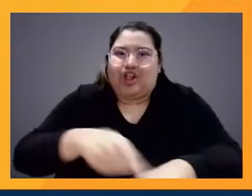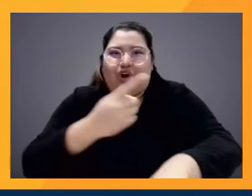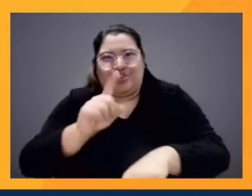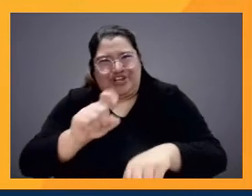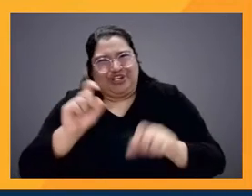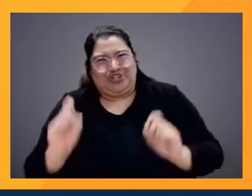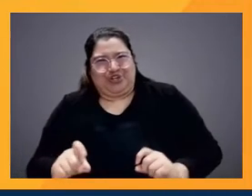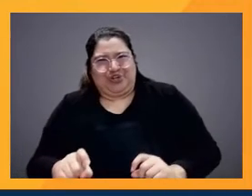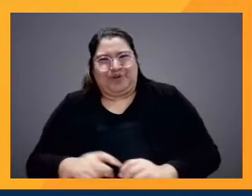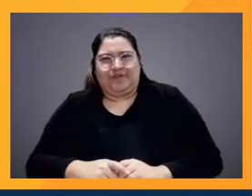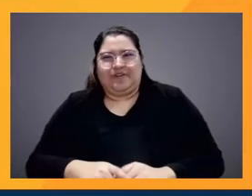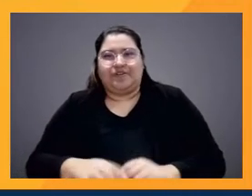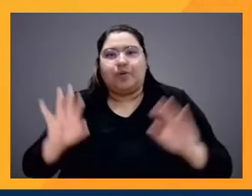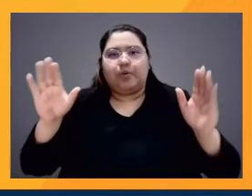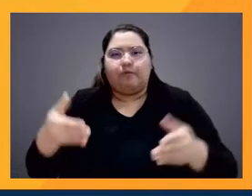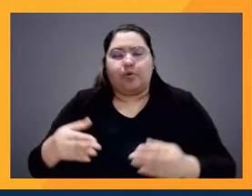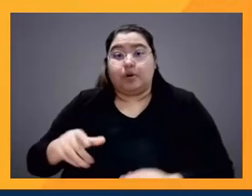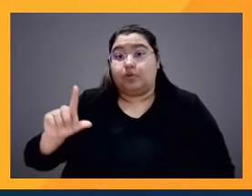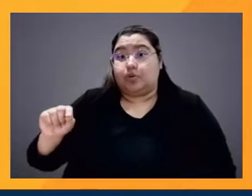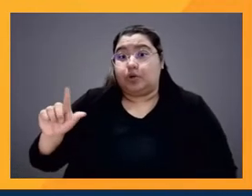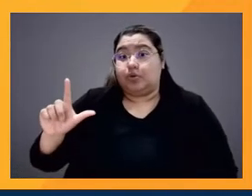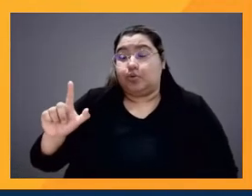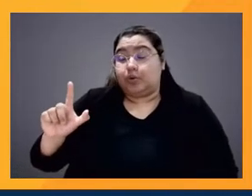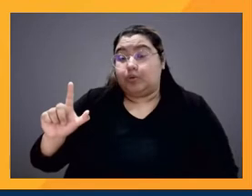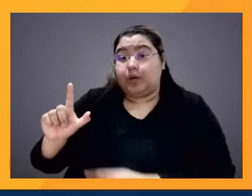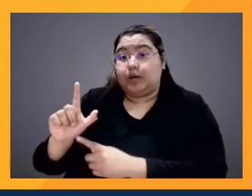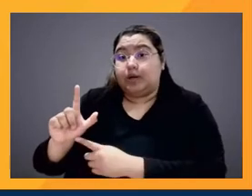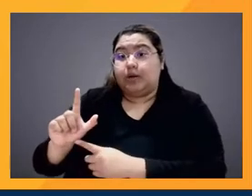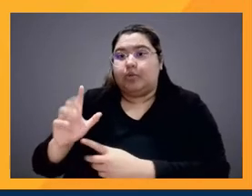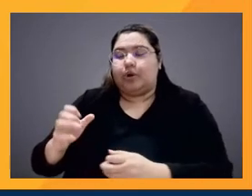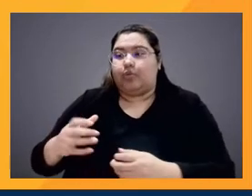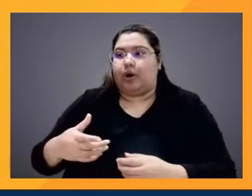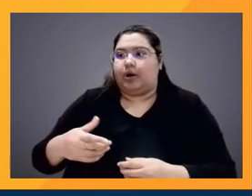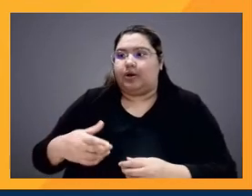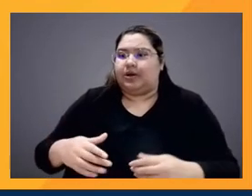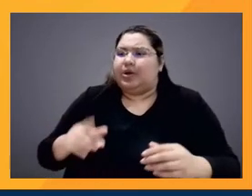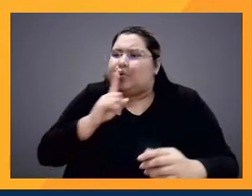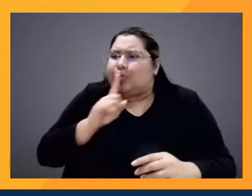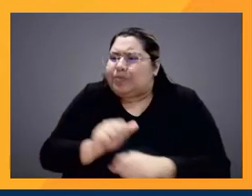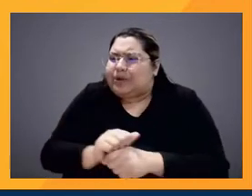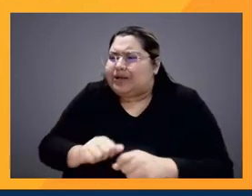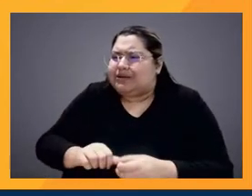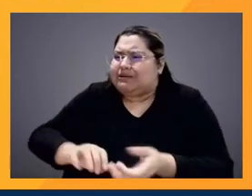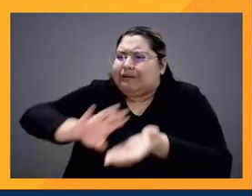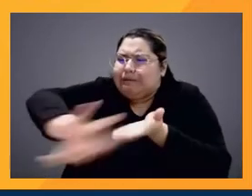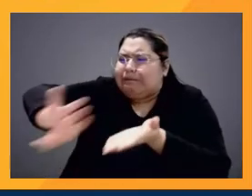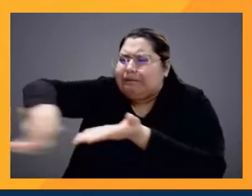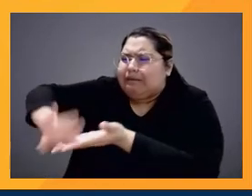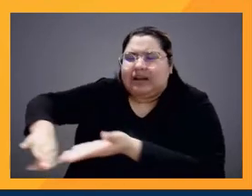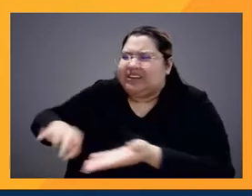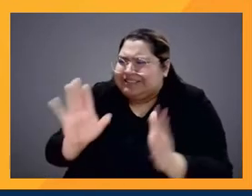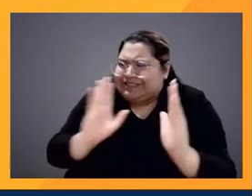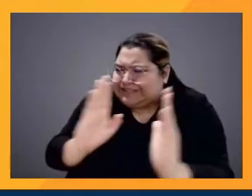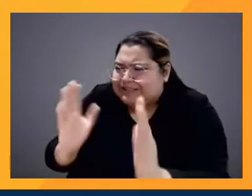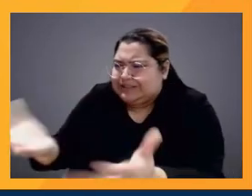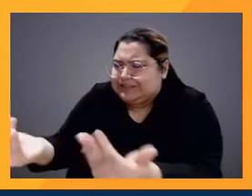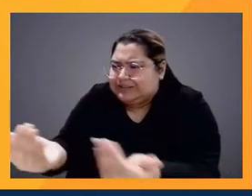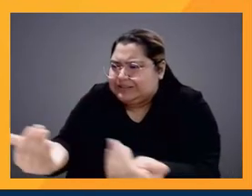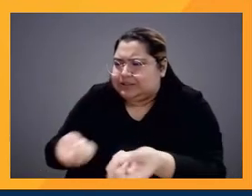to stay afloat during this time. Because as the president said last week, he's committed to making sure our schools and our economy can stay